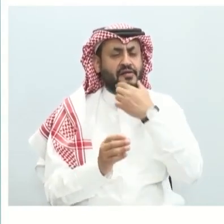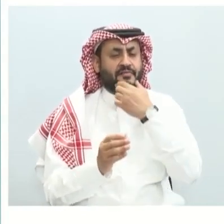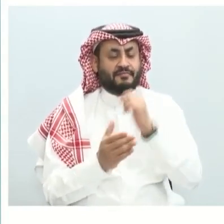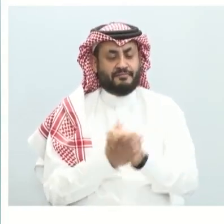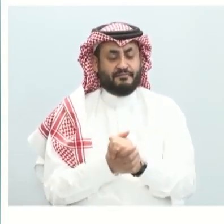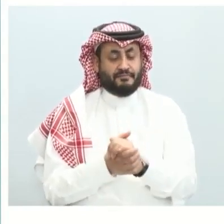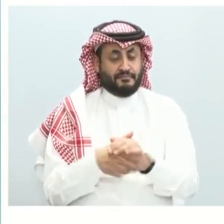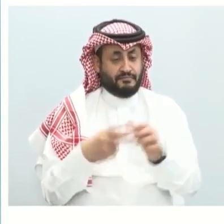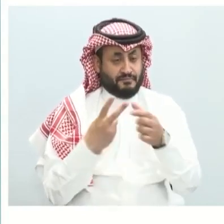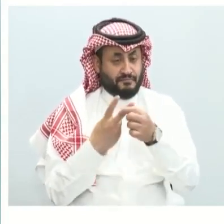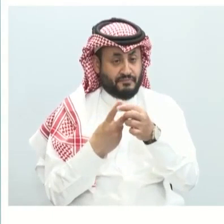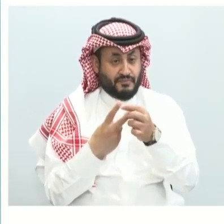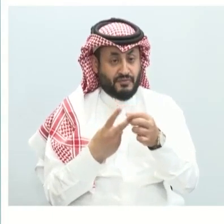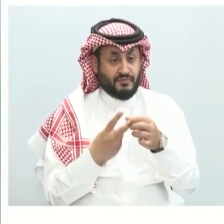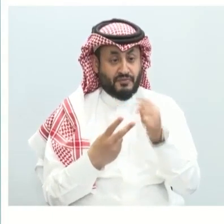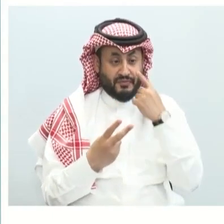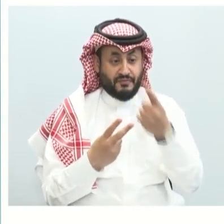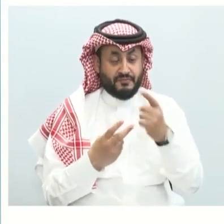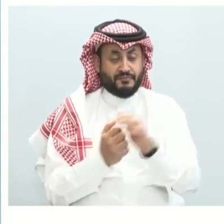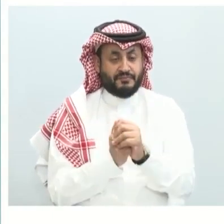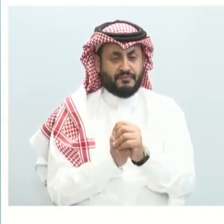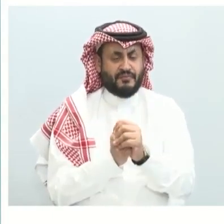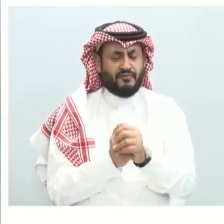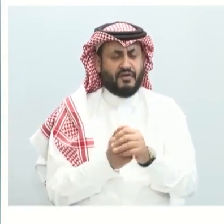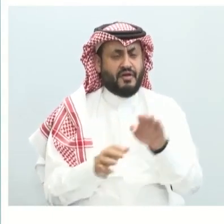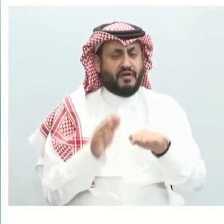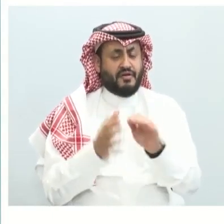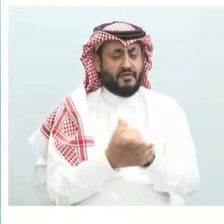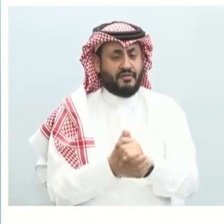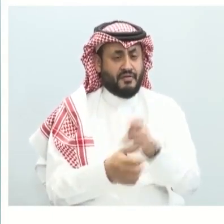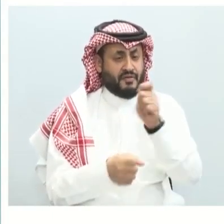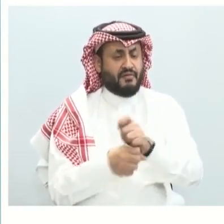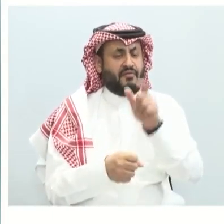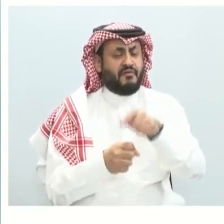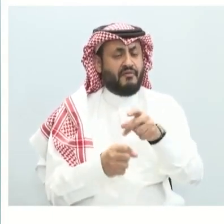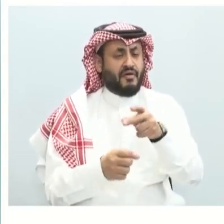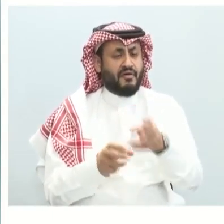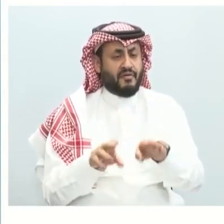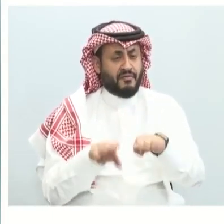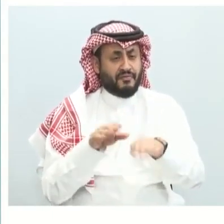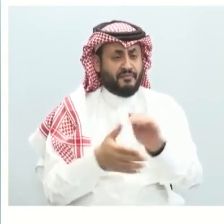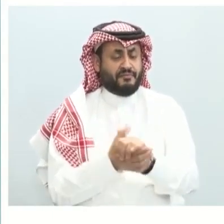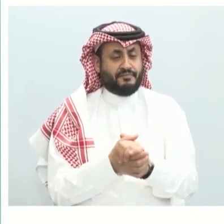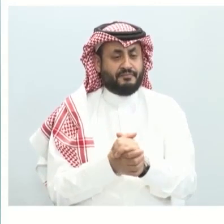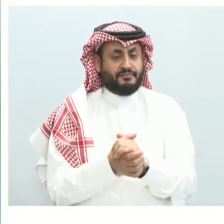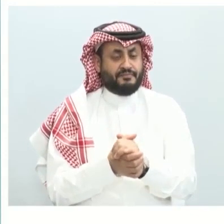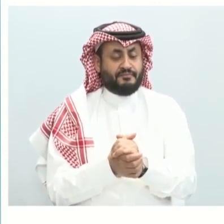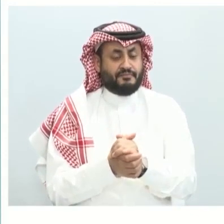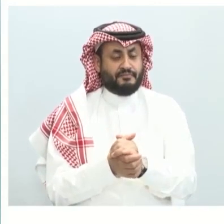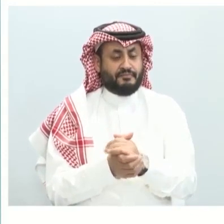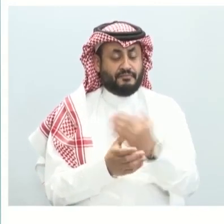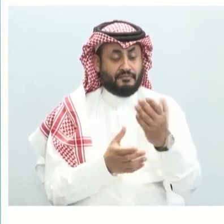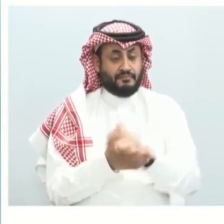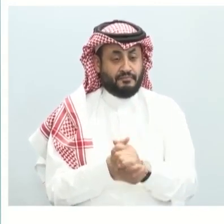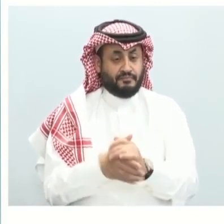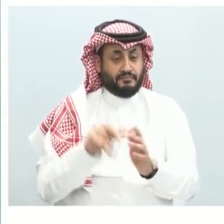second sentence, we use different subject pronoun. And we can use different subject pronoun